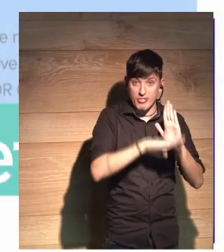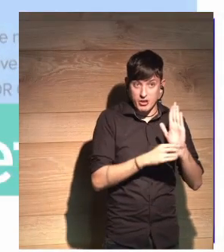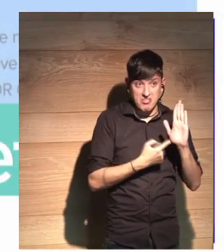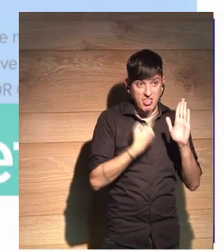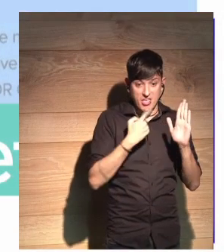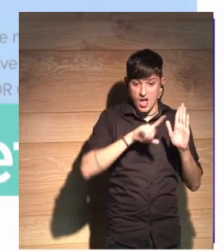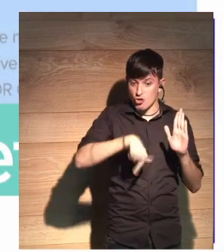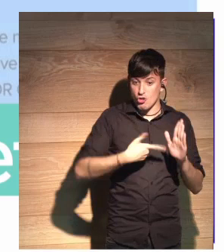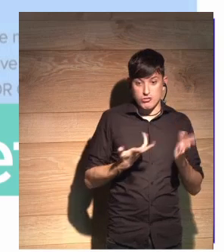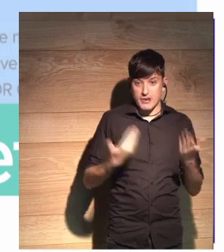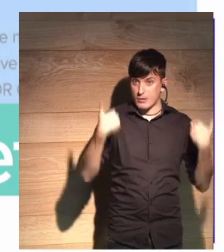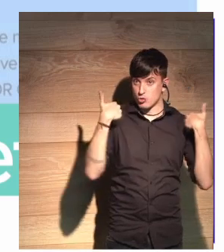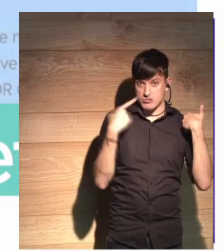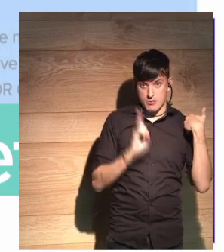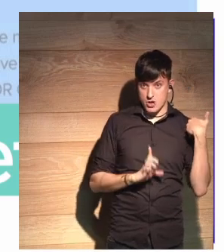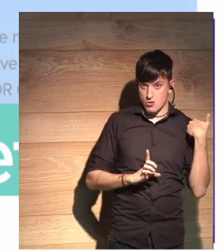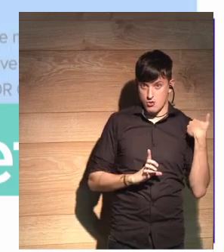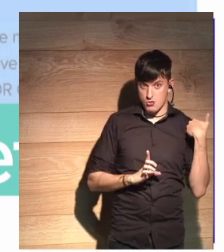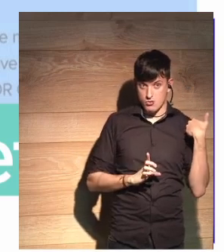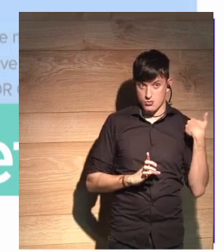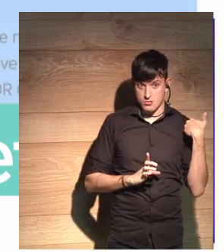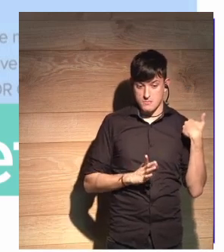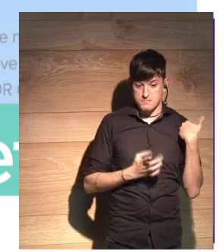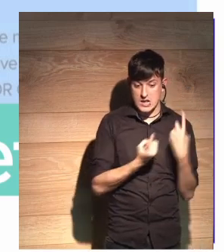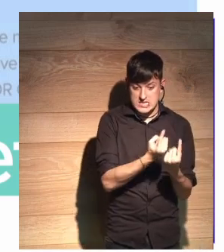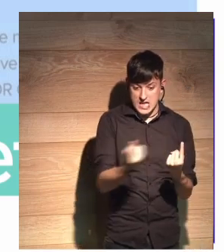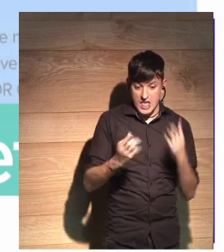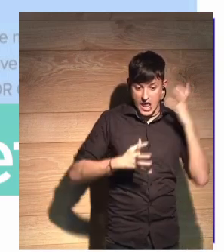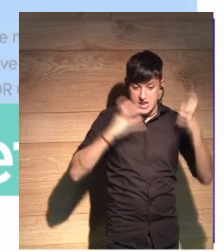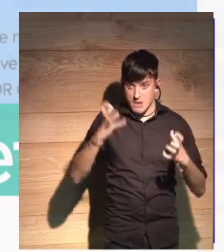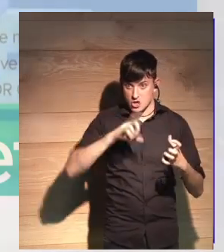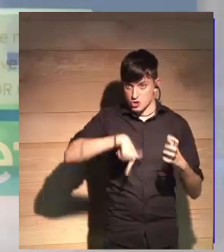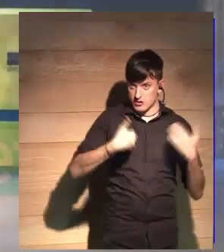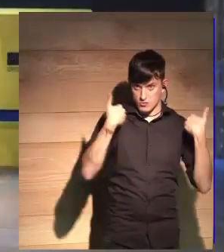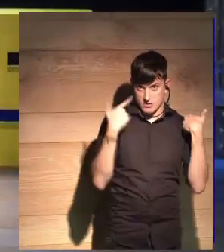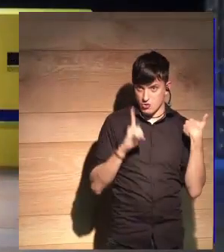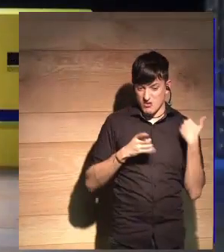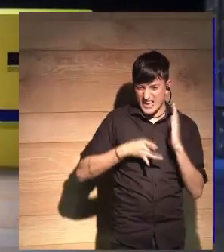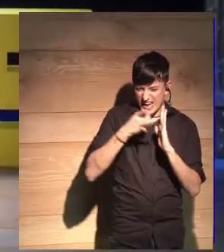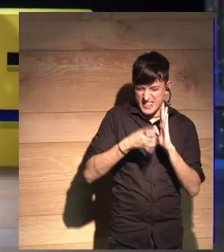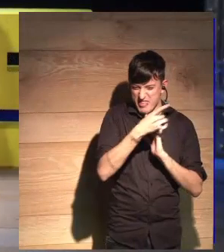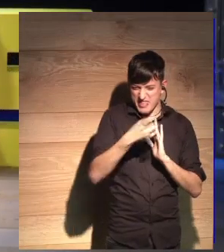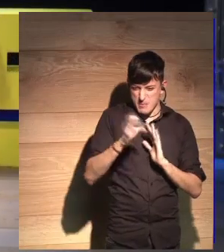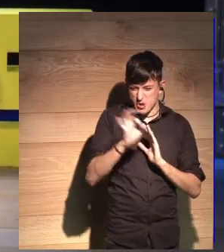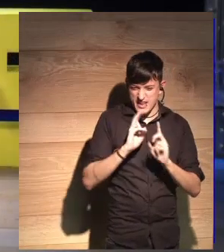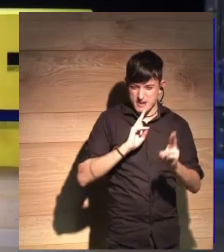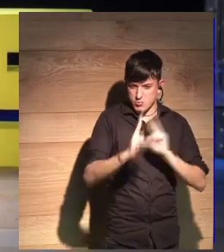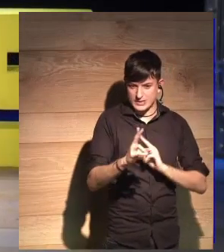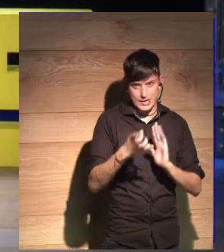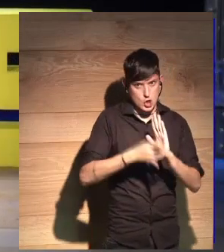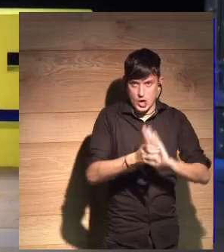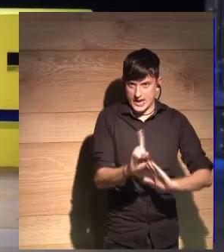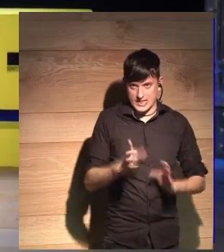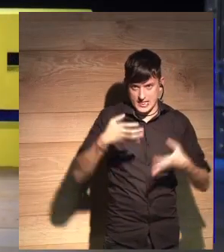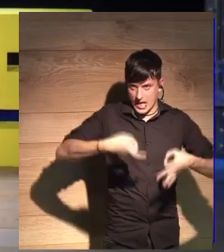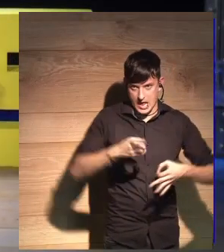pet, and we don't guarantee 100% uptime. So no one could get in trouble. They never really changed